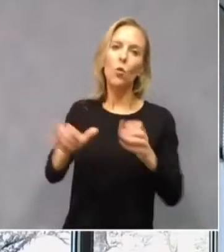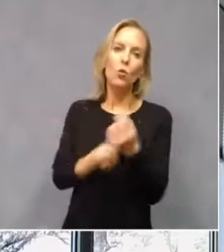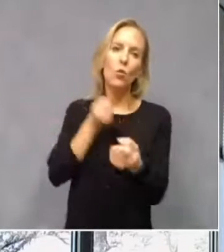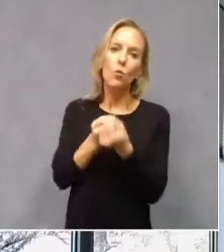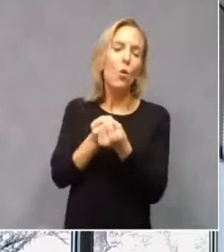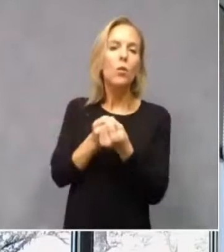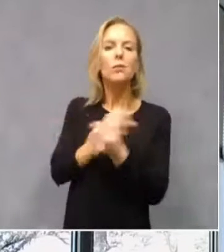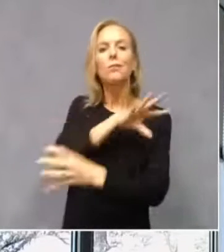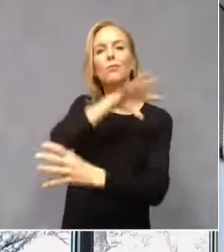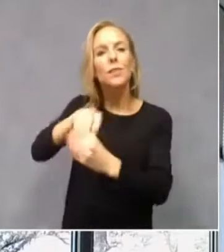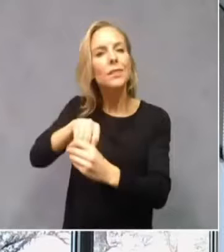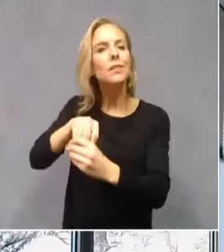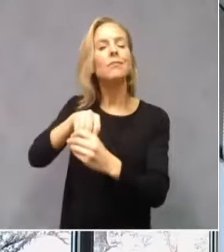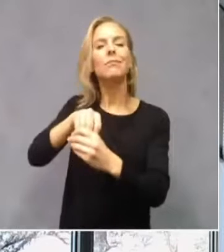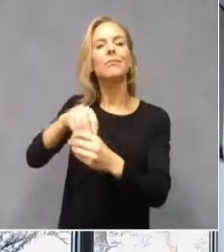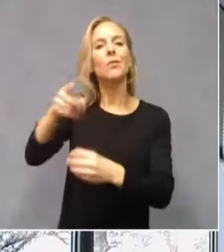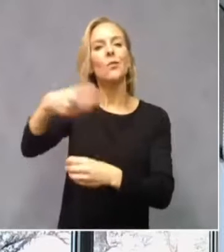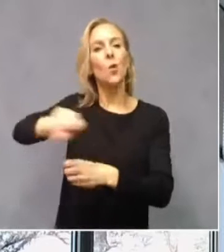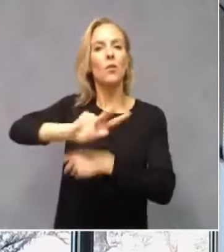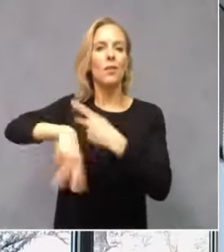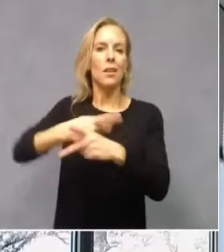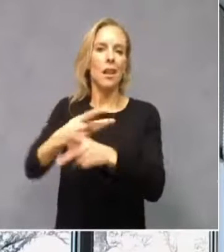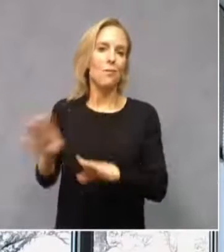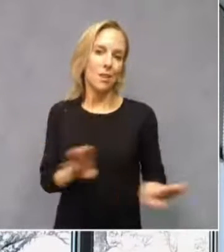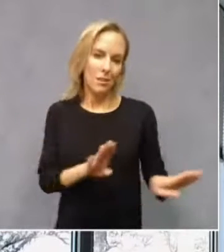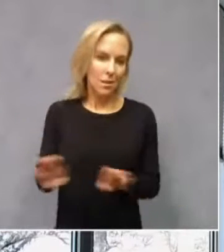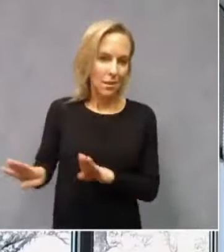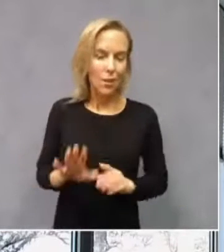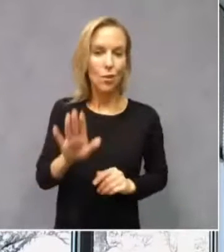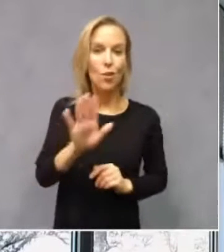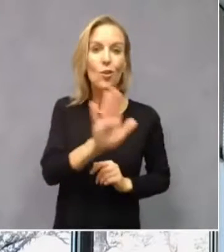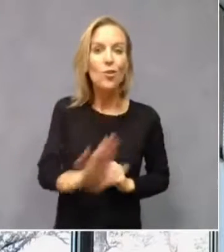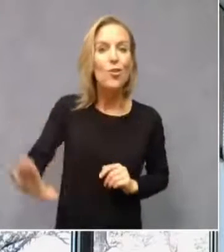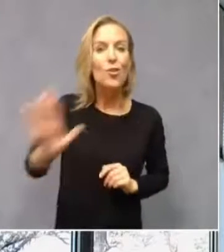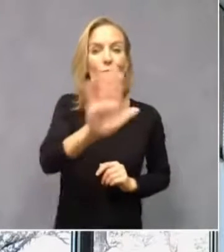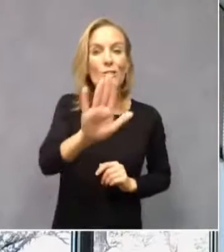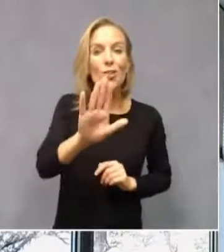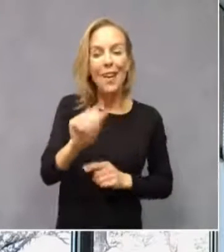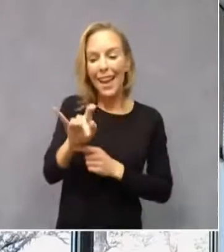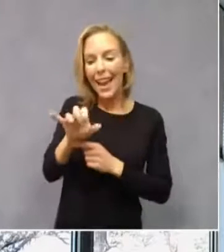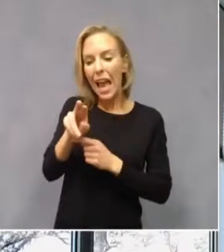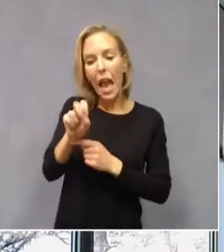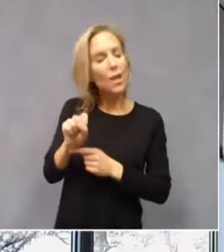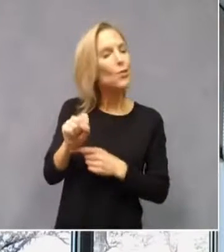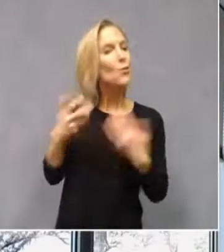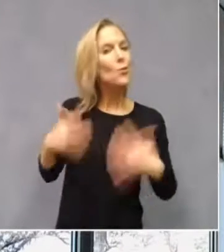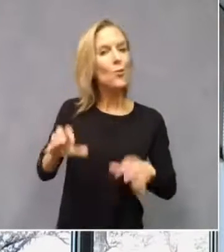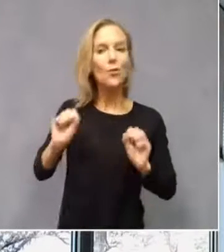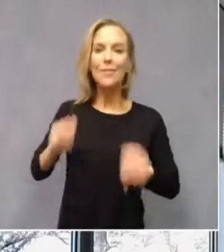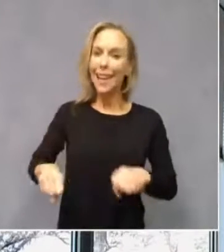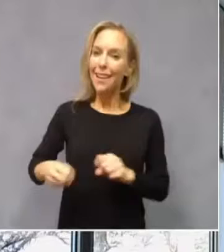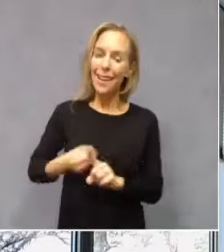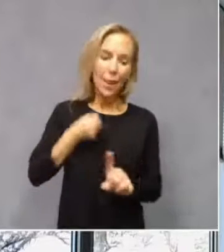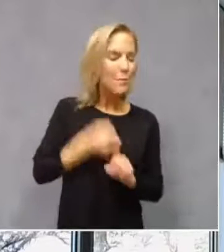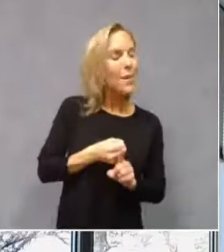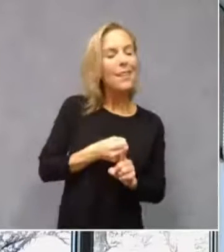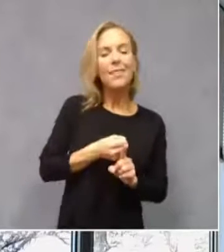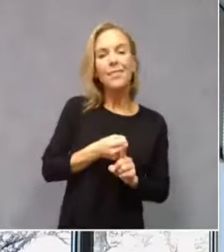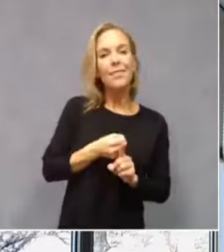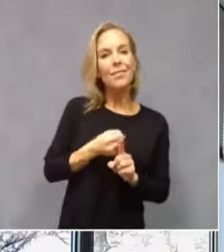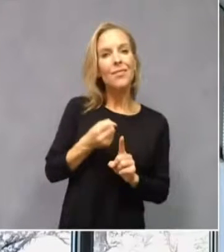participate in those behaviors. Nevermore have your individual actions had a chance to have more impact for more